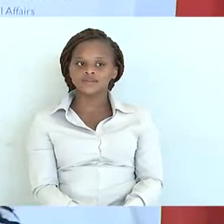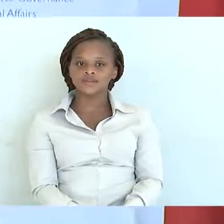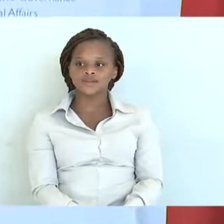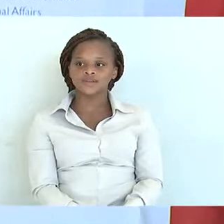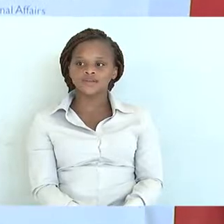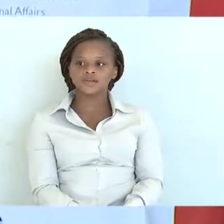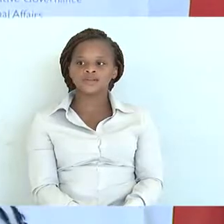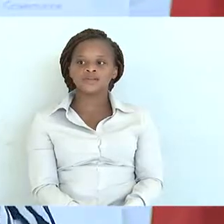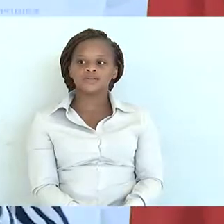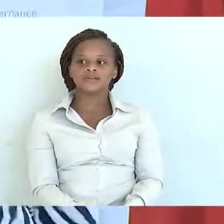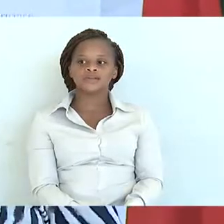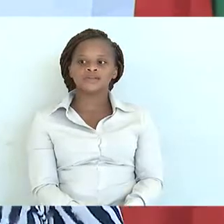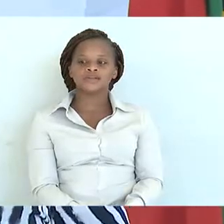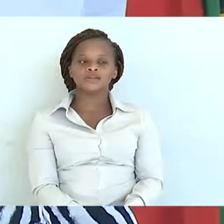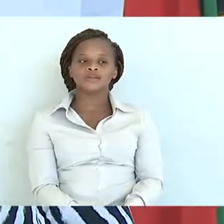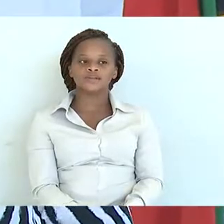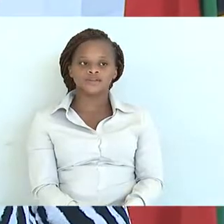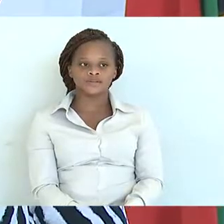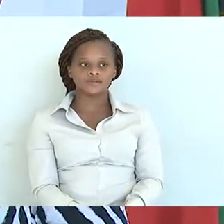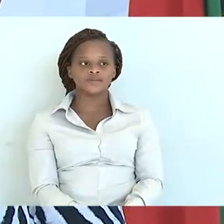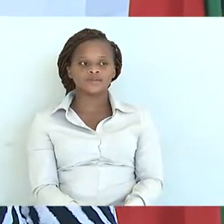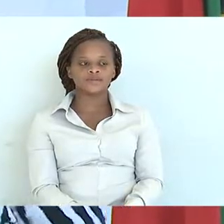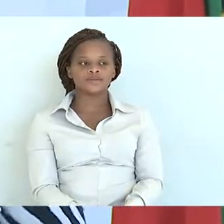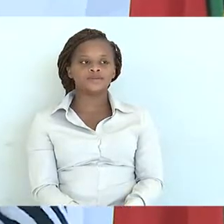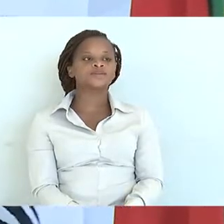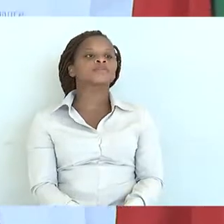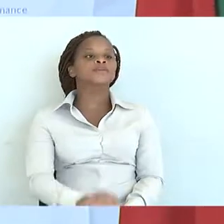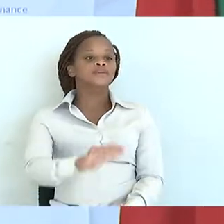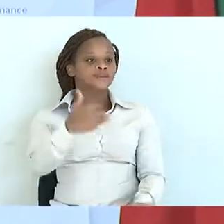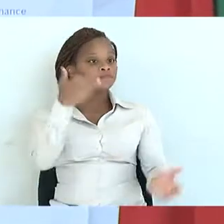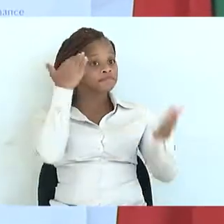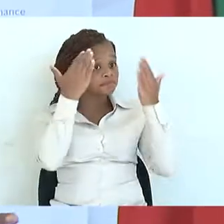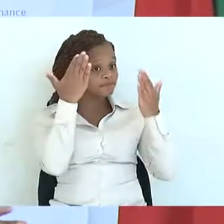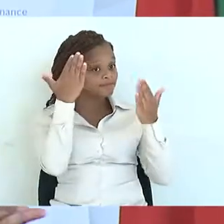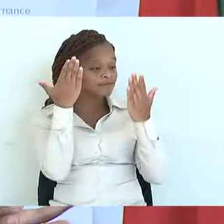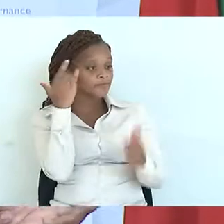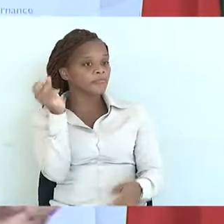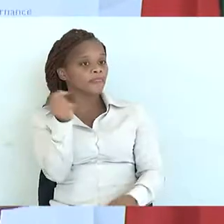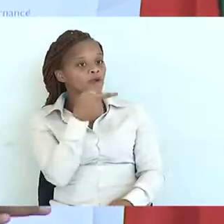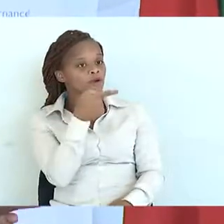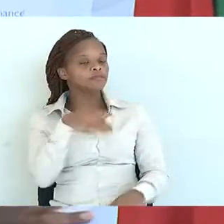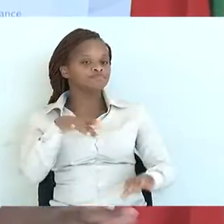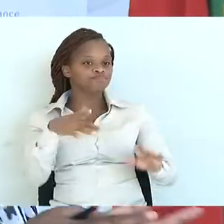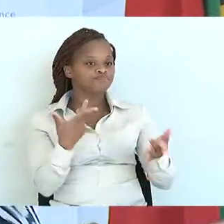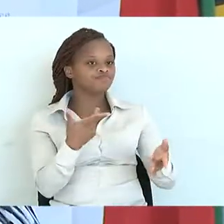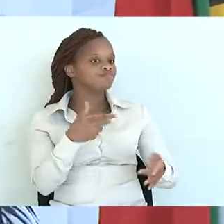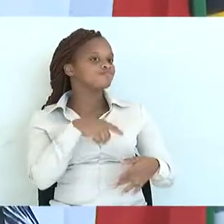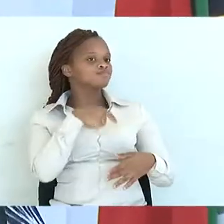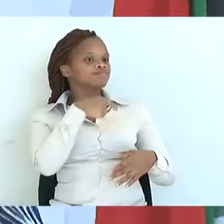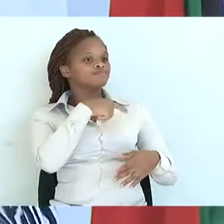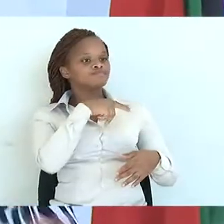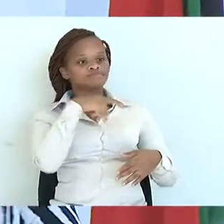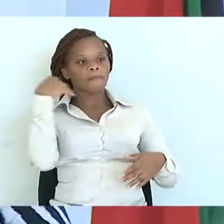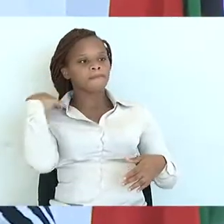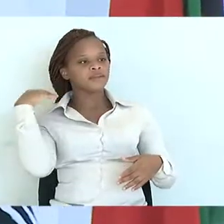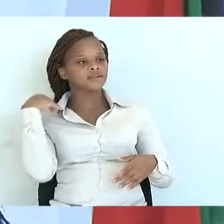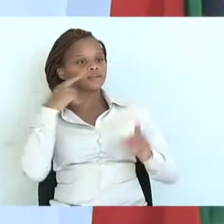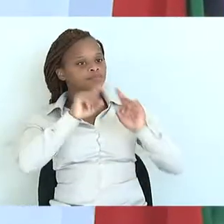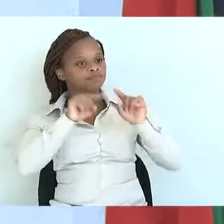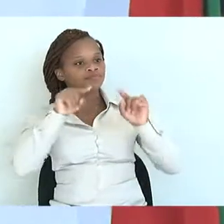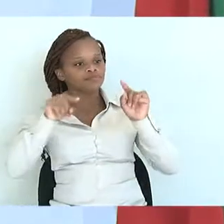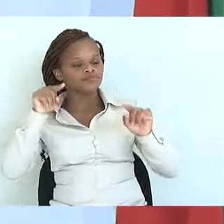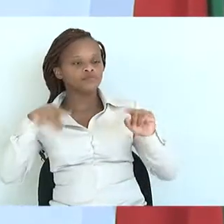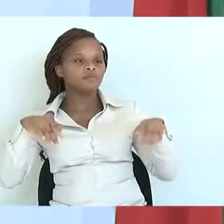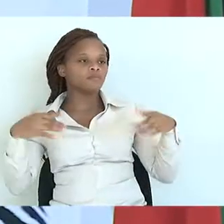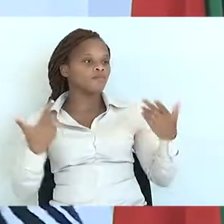Ngibingelele all the ministers no premier in their absence. Ngibingelele bonke abahlonishwa abahleli la na